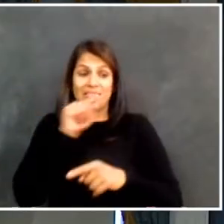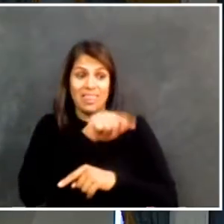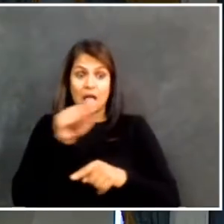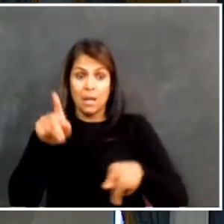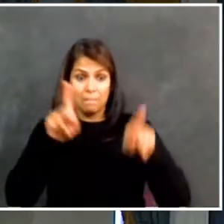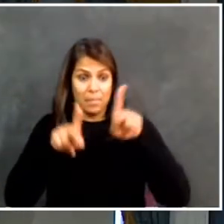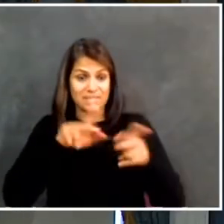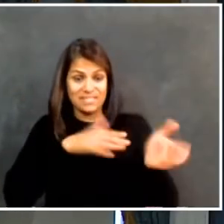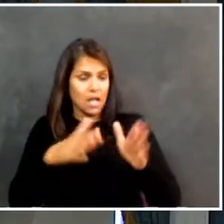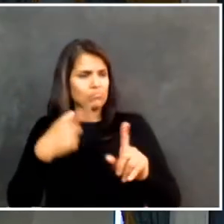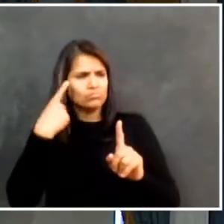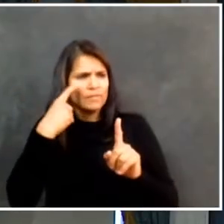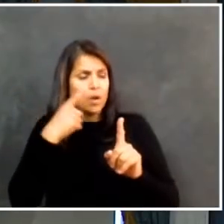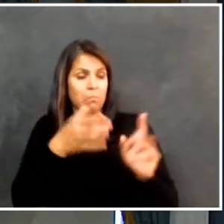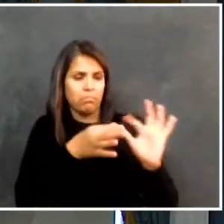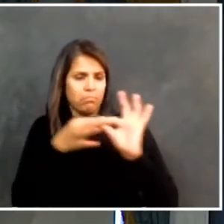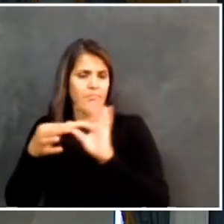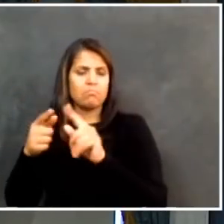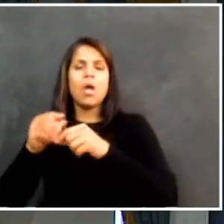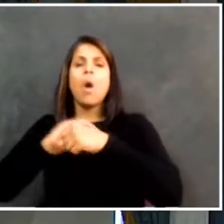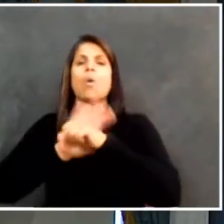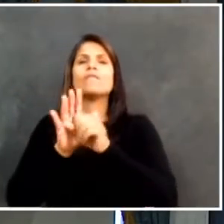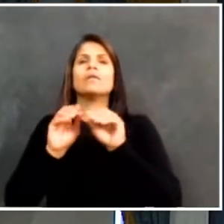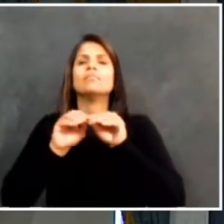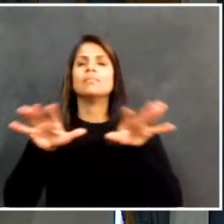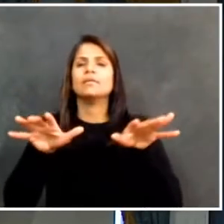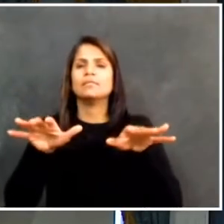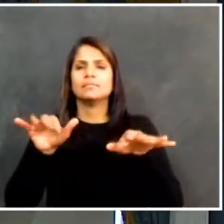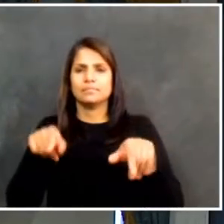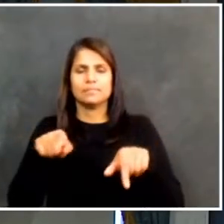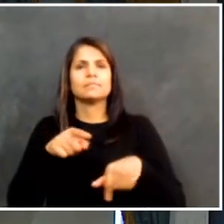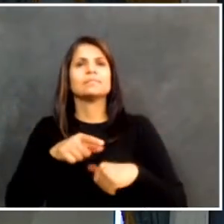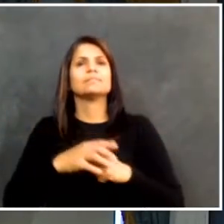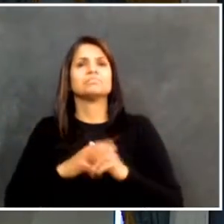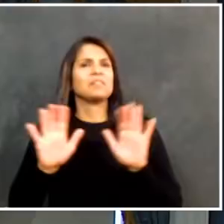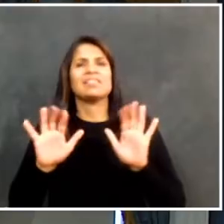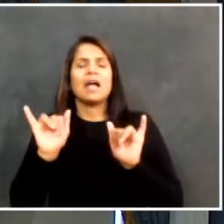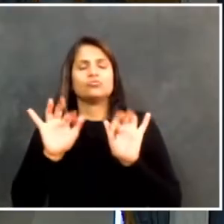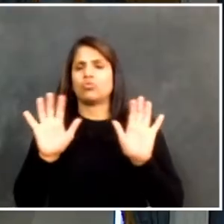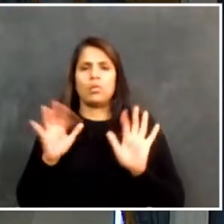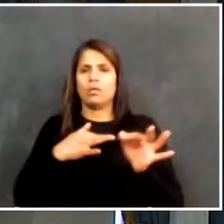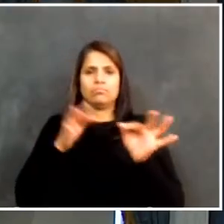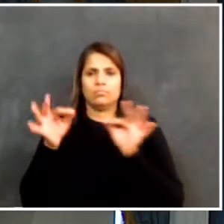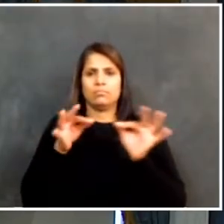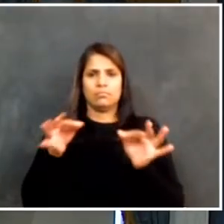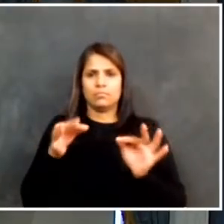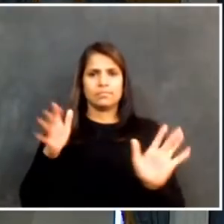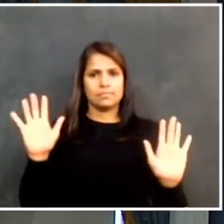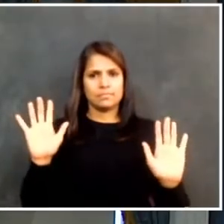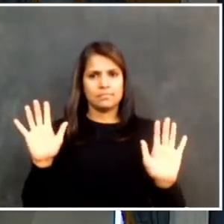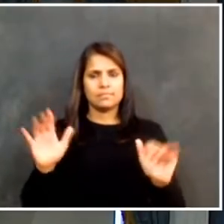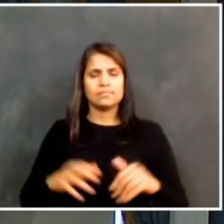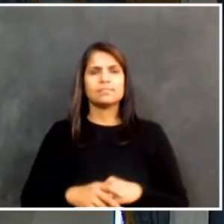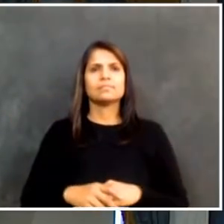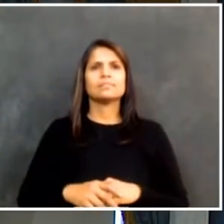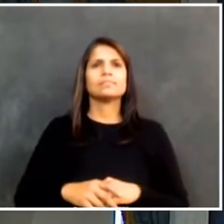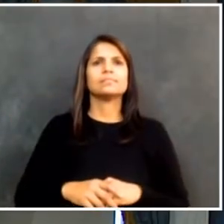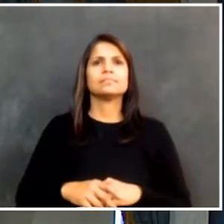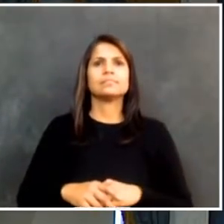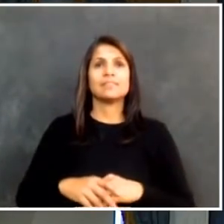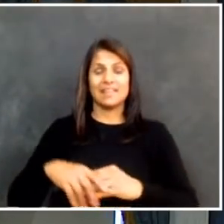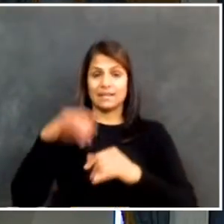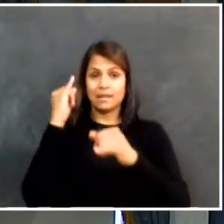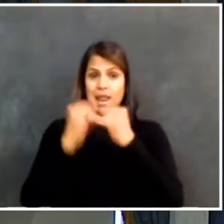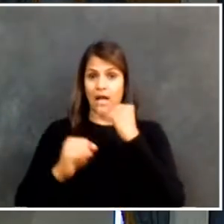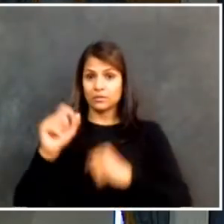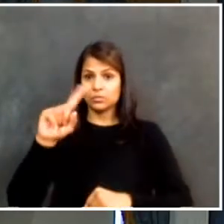that so many people are losing their jobs and therefore might be losing health care, is